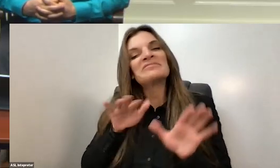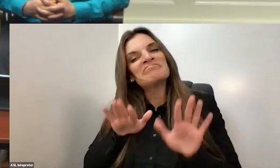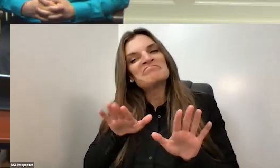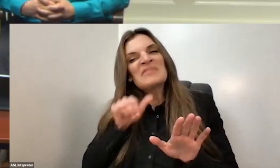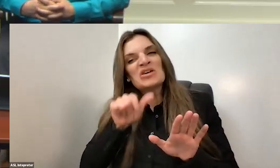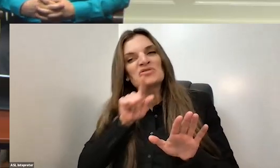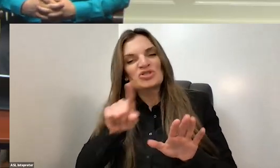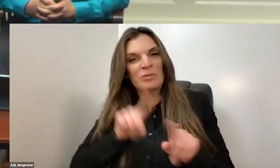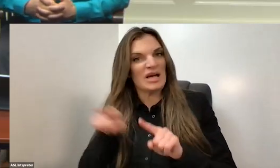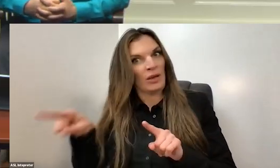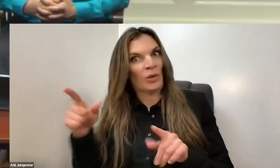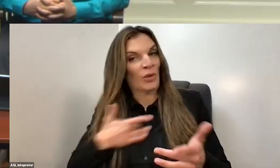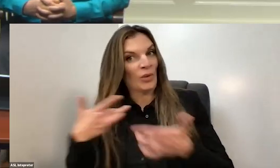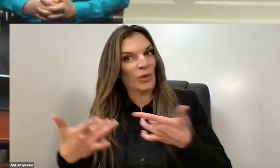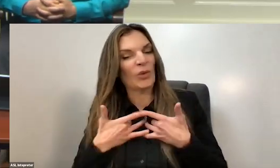mentioned before,